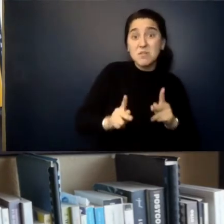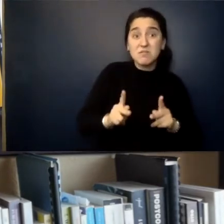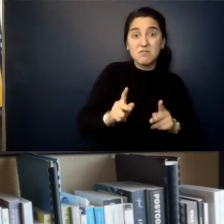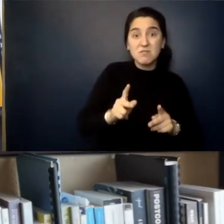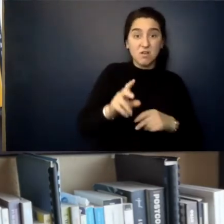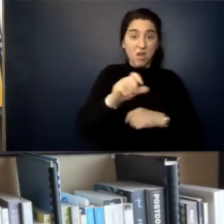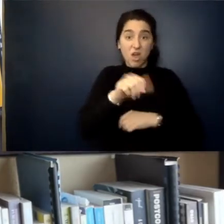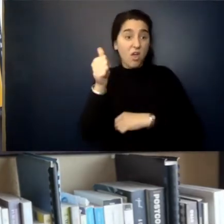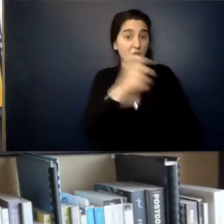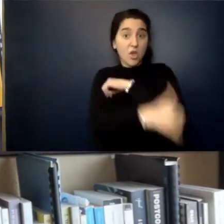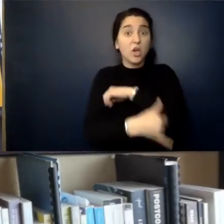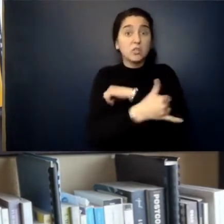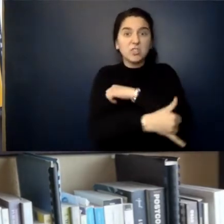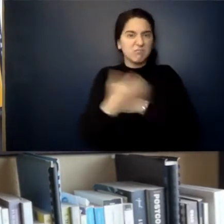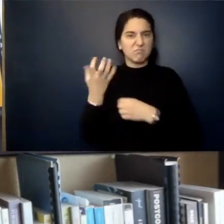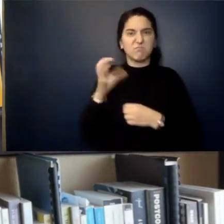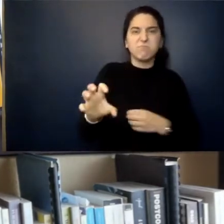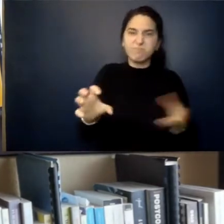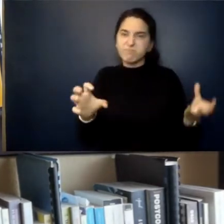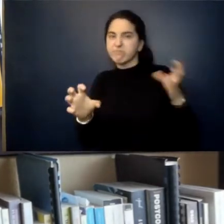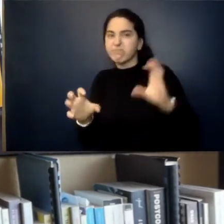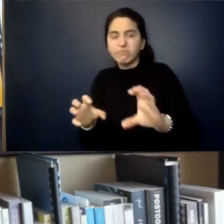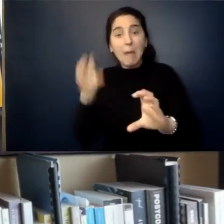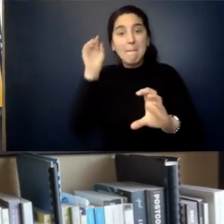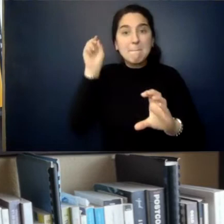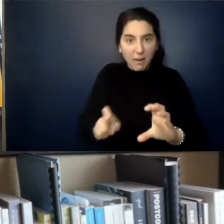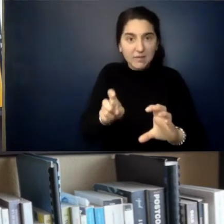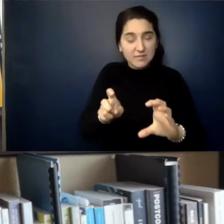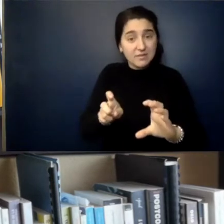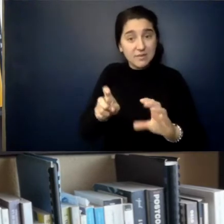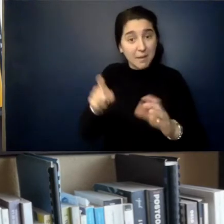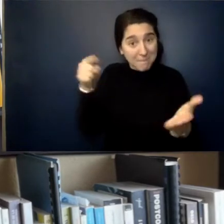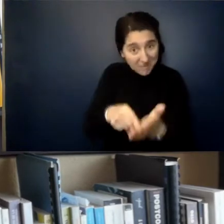to enter. So many of these